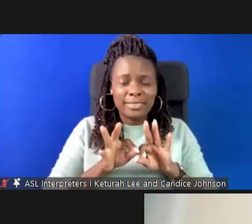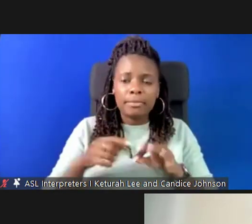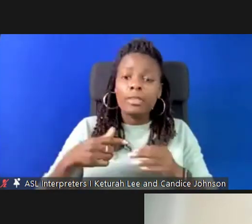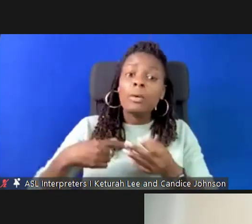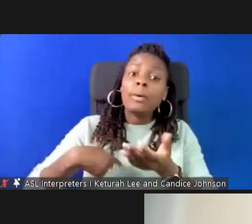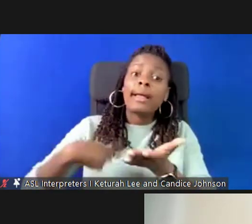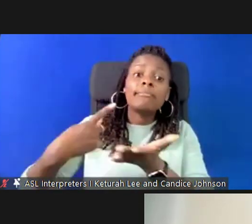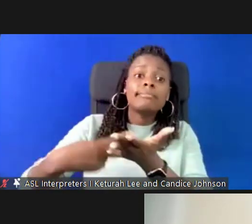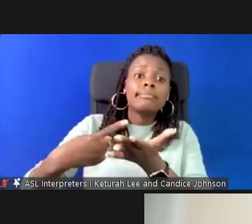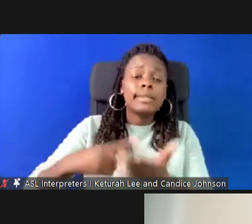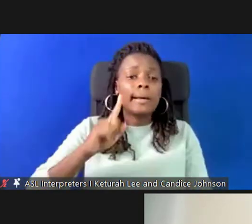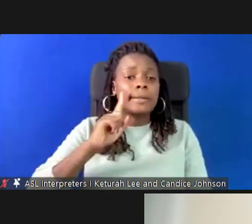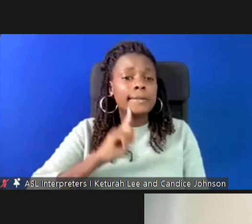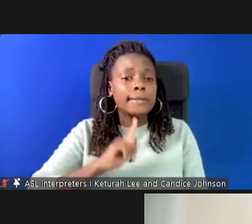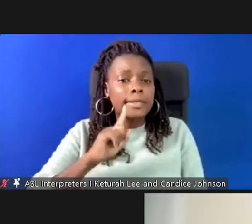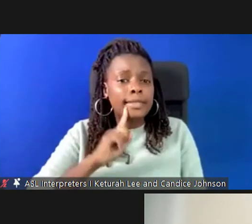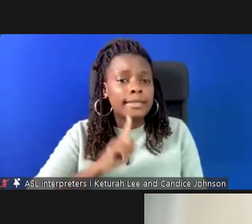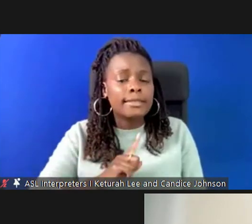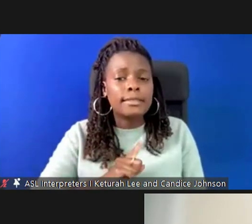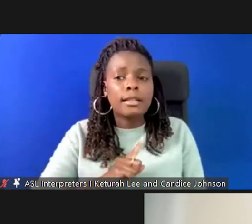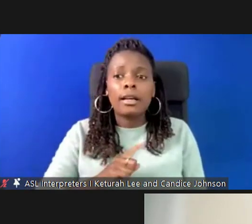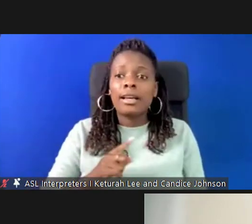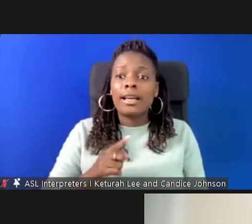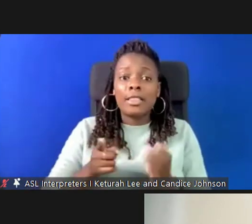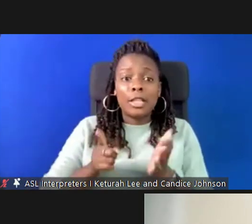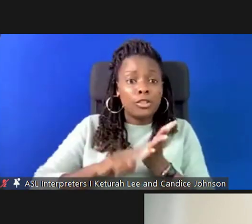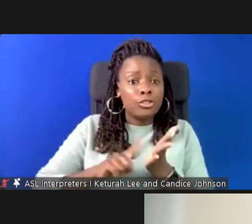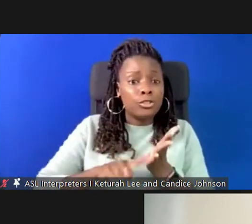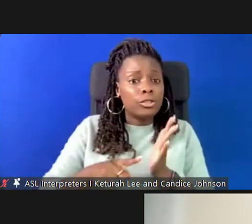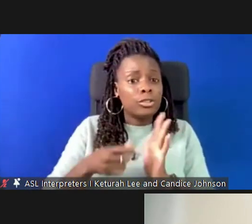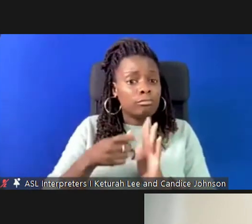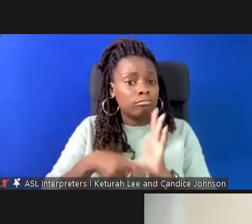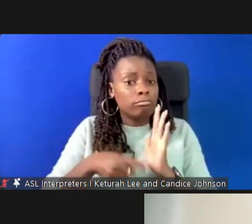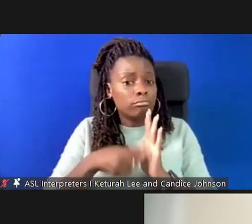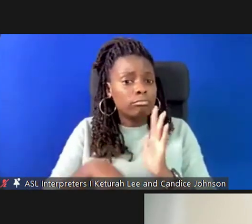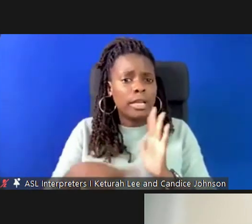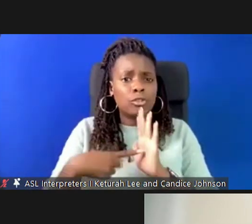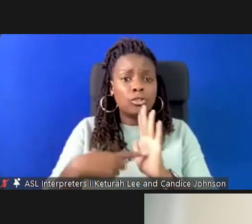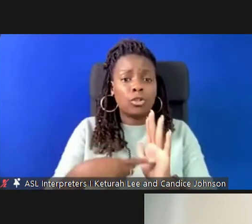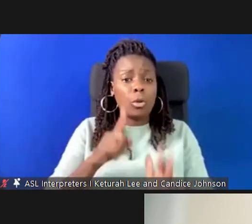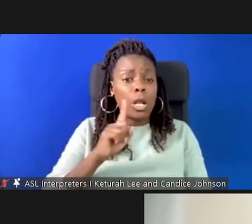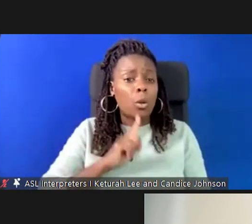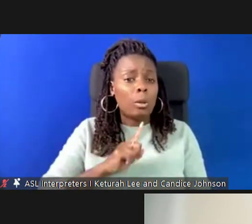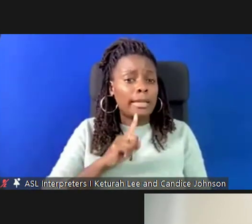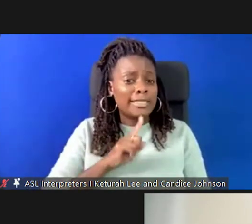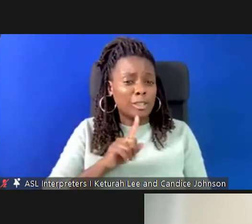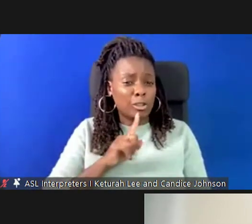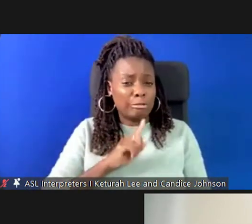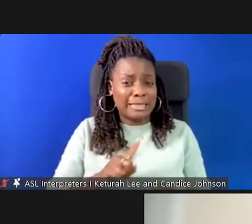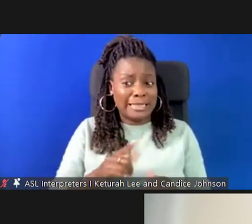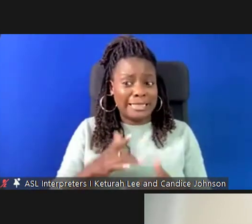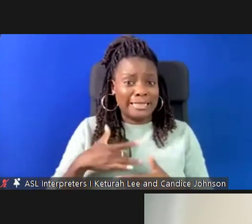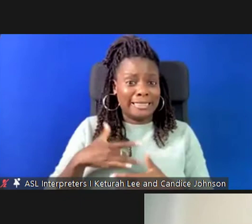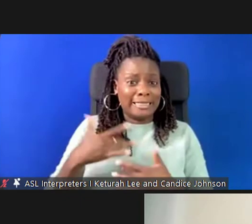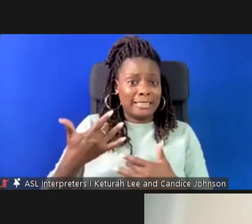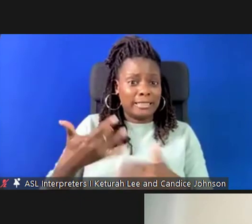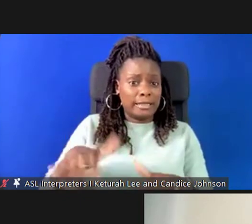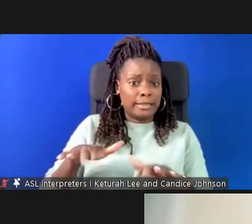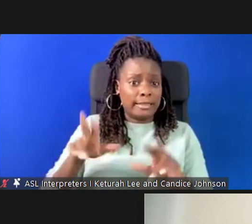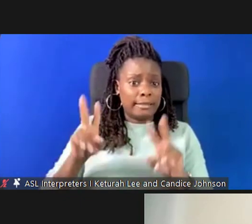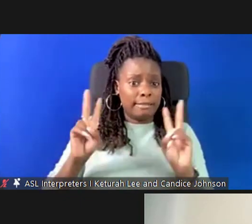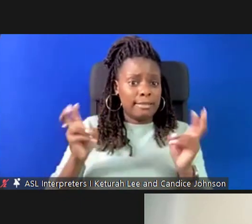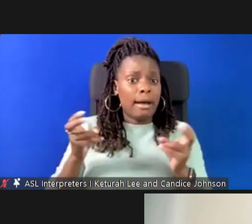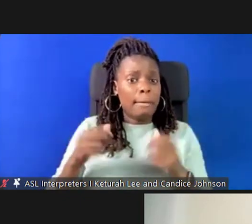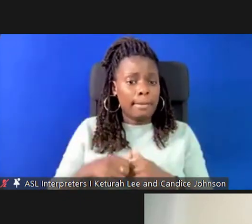I think a lot of prior literature has shown that this is a really sensitive topic, and there can be a lot of stigma attached